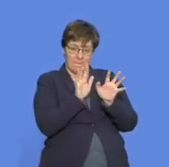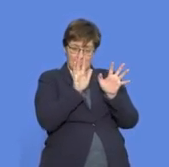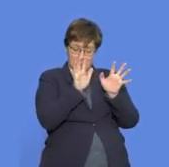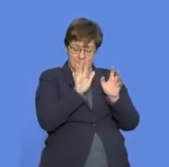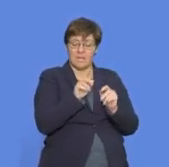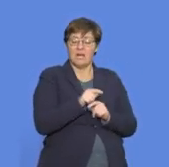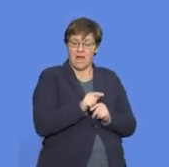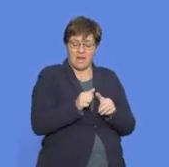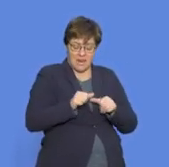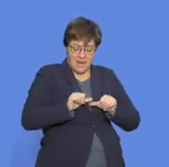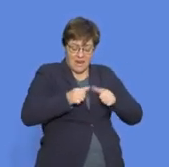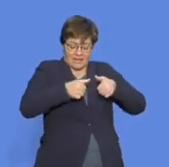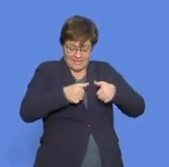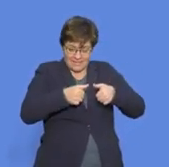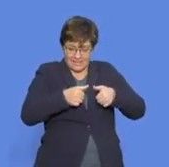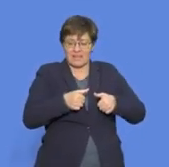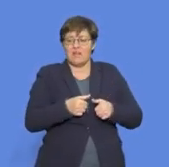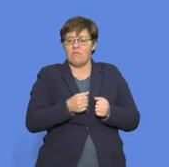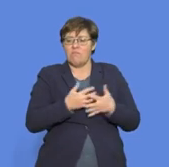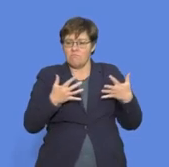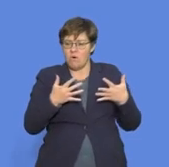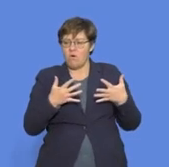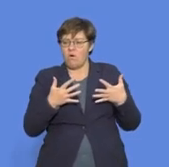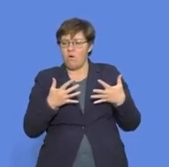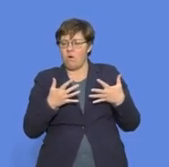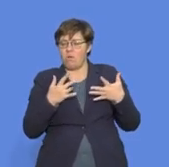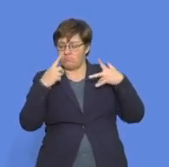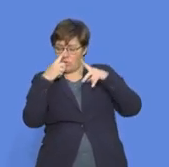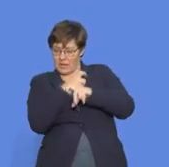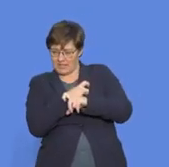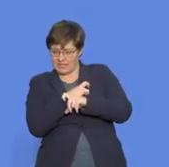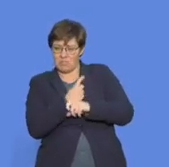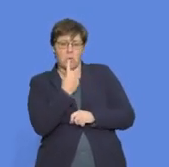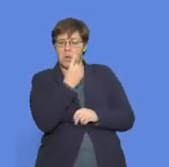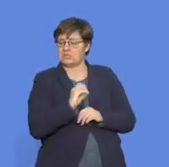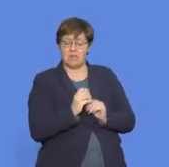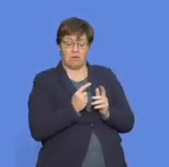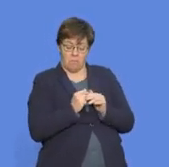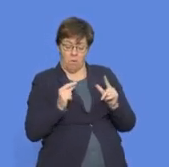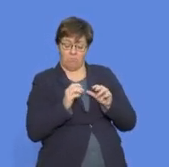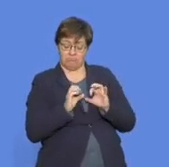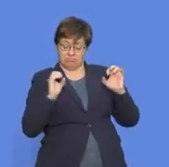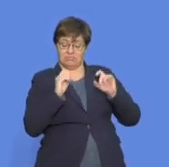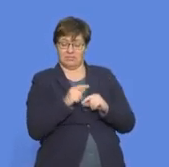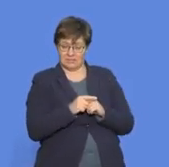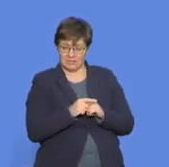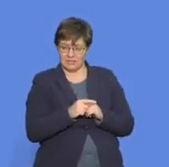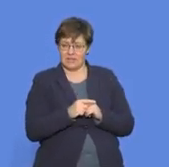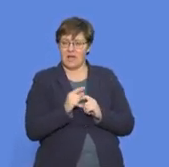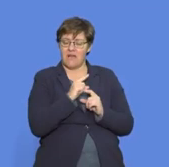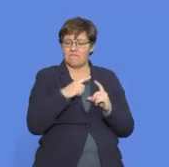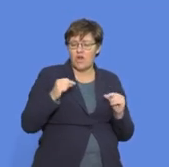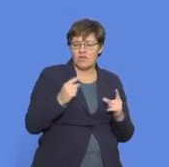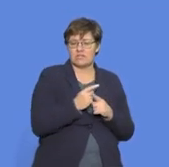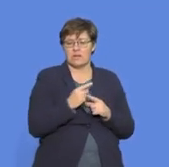next level is slightly more complex than that unicell. So here we see it looks like ferns, and this would be